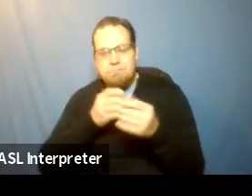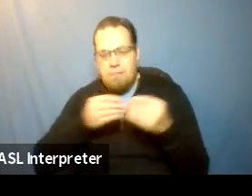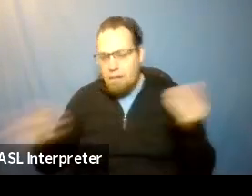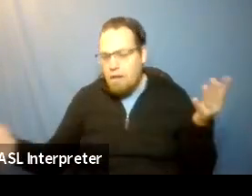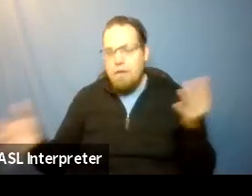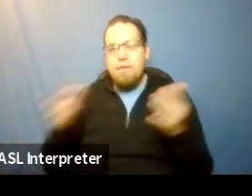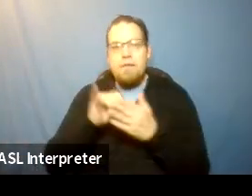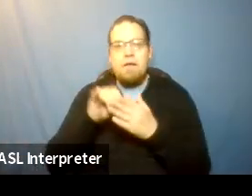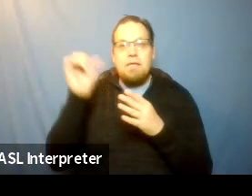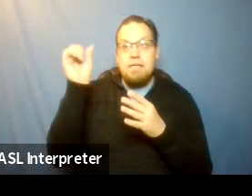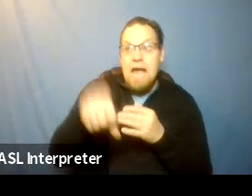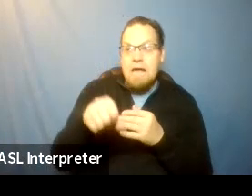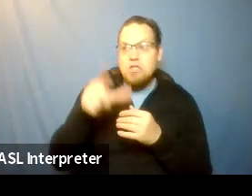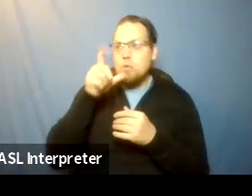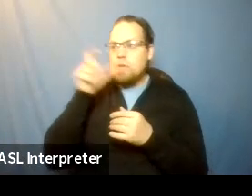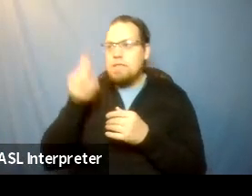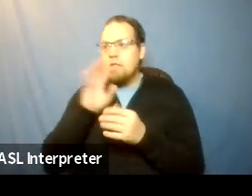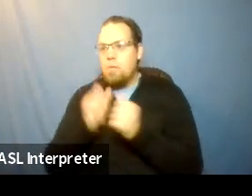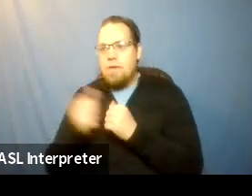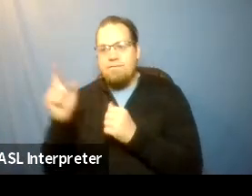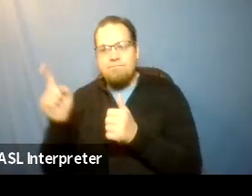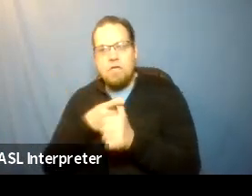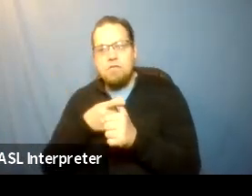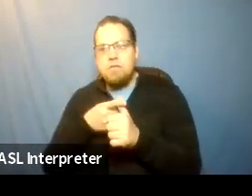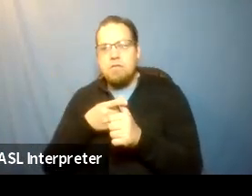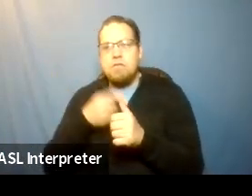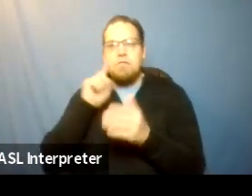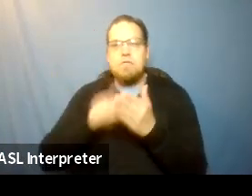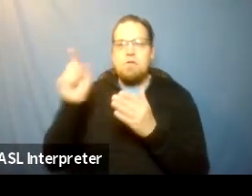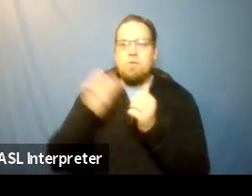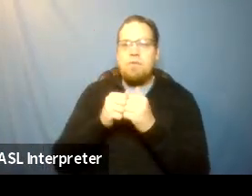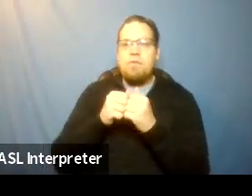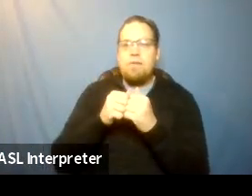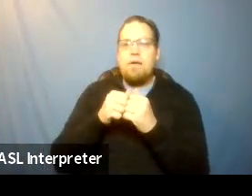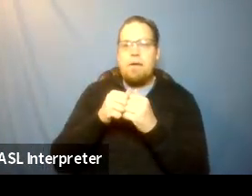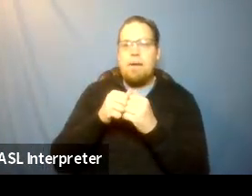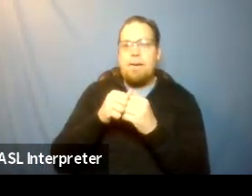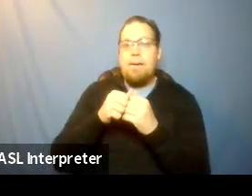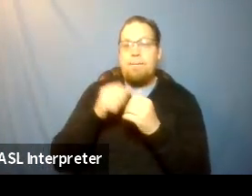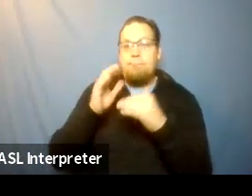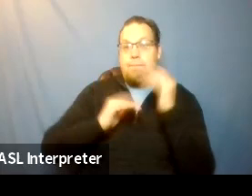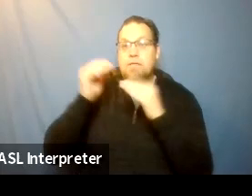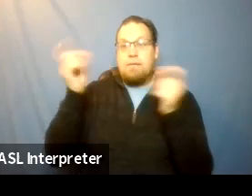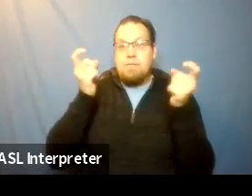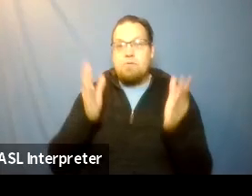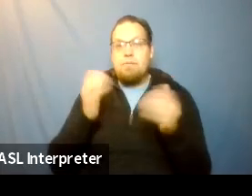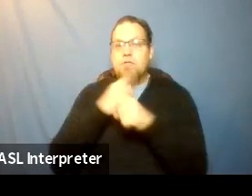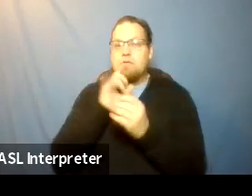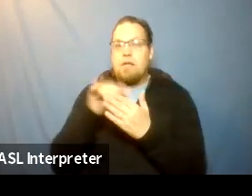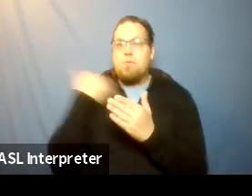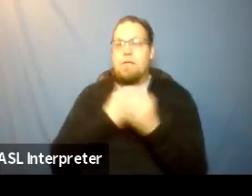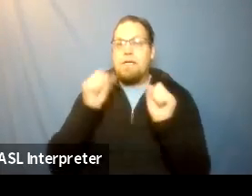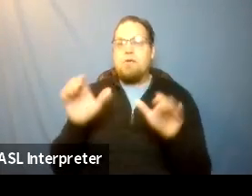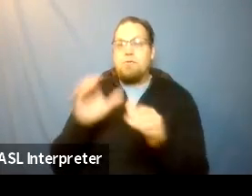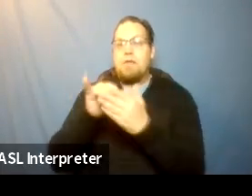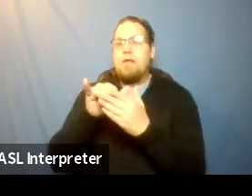automatic yes, or who should they check in with first? They should check in with their building administrator to make sure we can do that. That's the